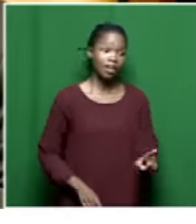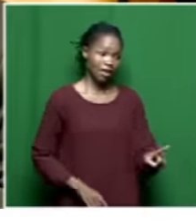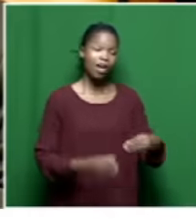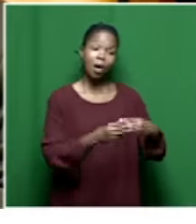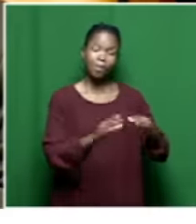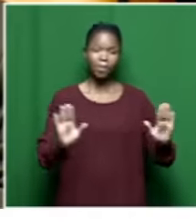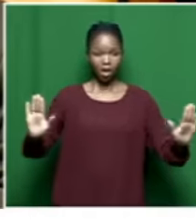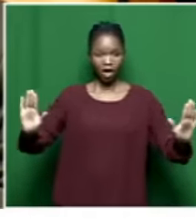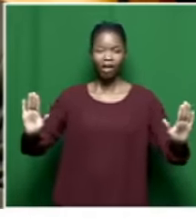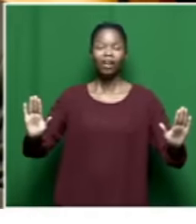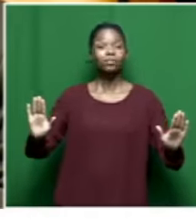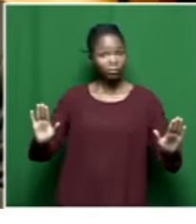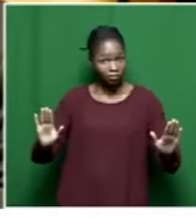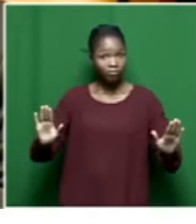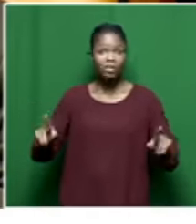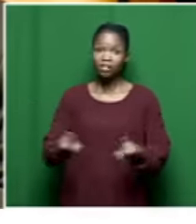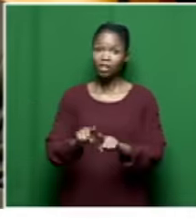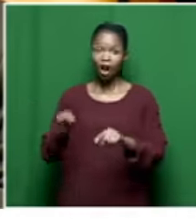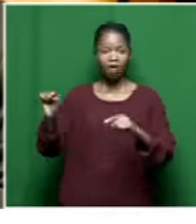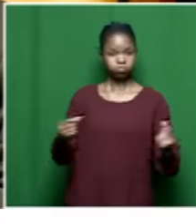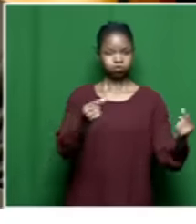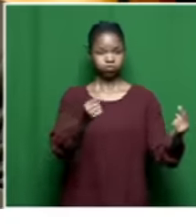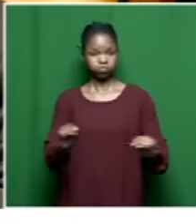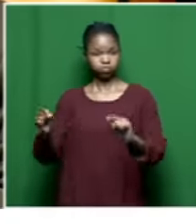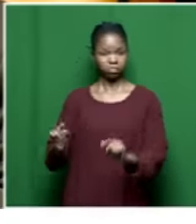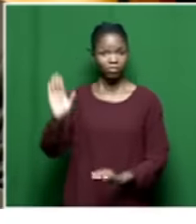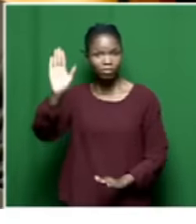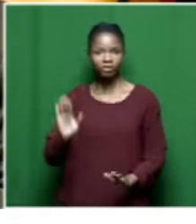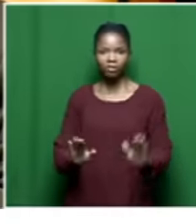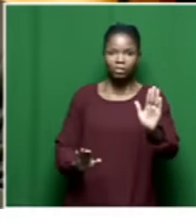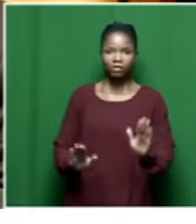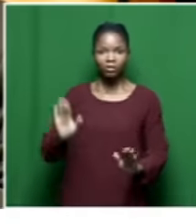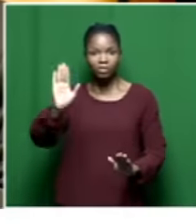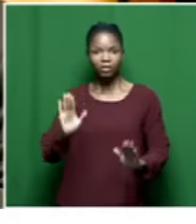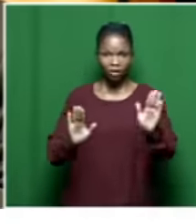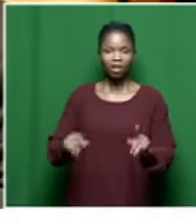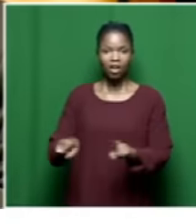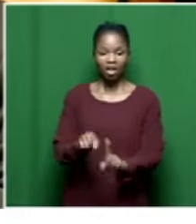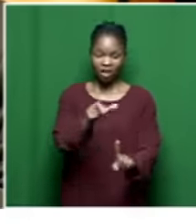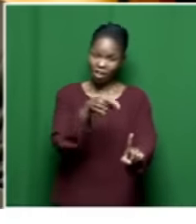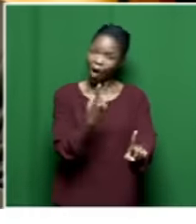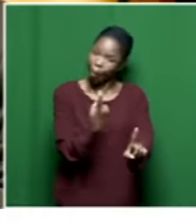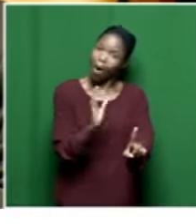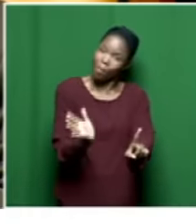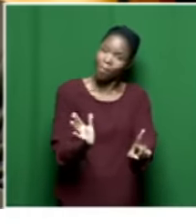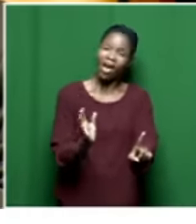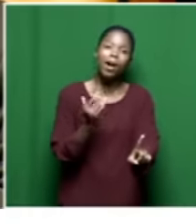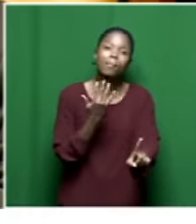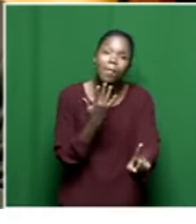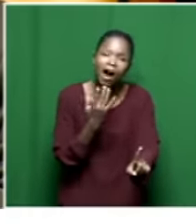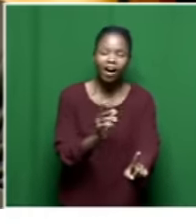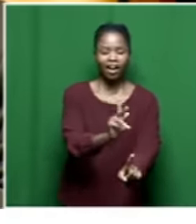Honorable members, are we going to go on and on and on the matter of the presence of former President de Klerk?